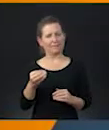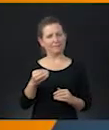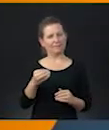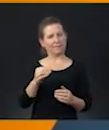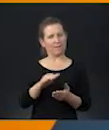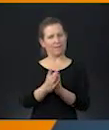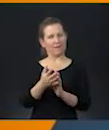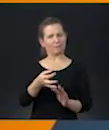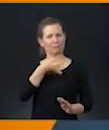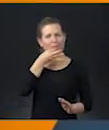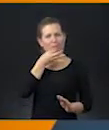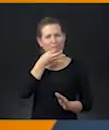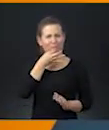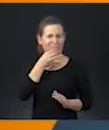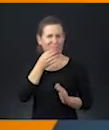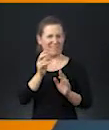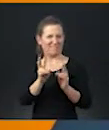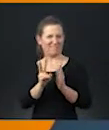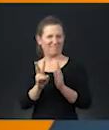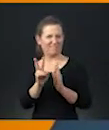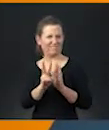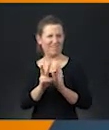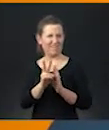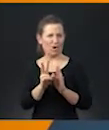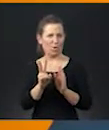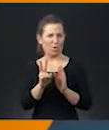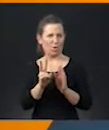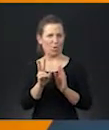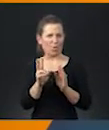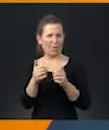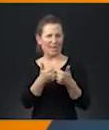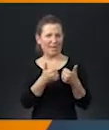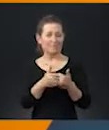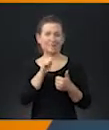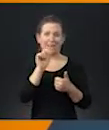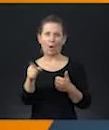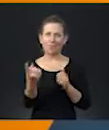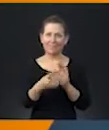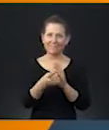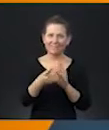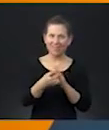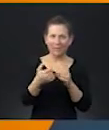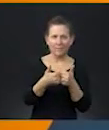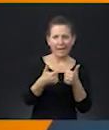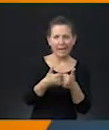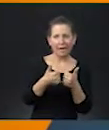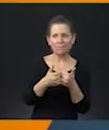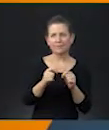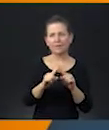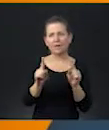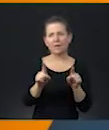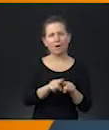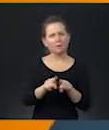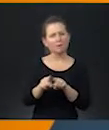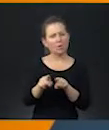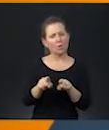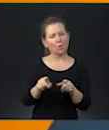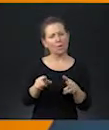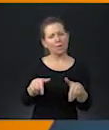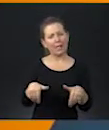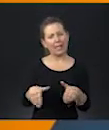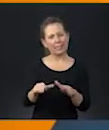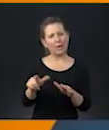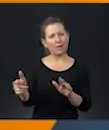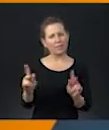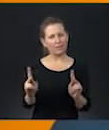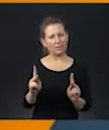becoming a video game whiz, kind of like that, to at least not just develop games, but to allow